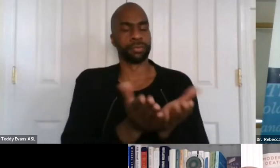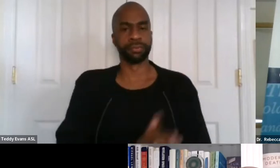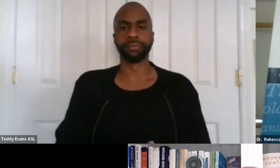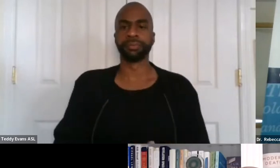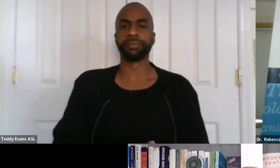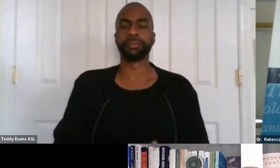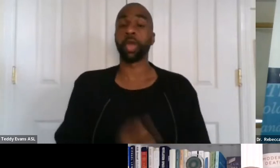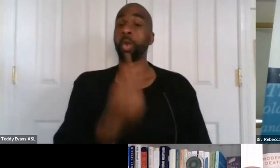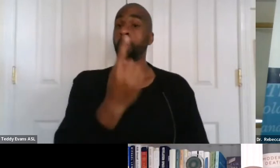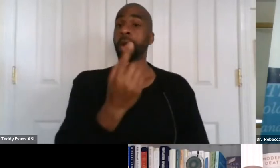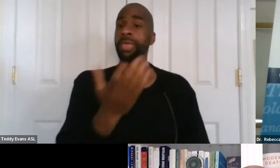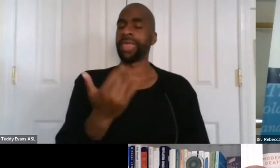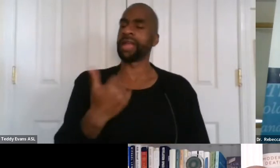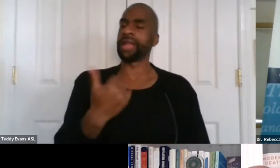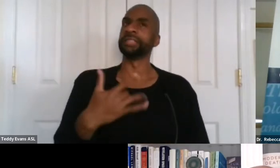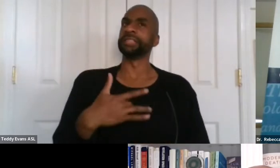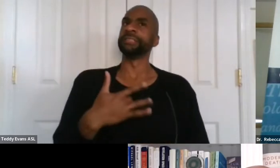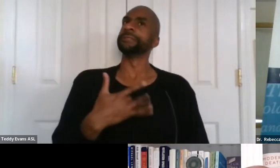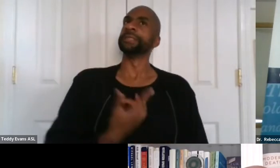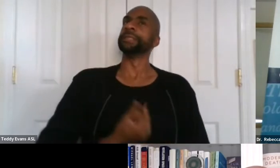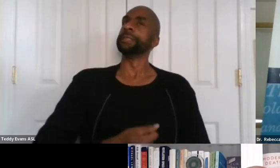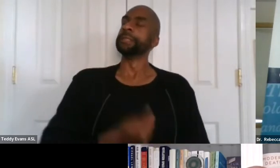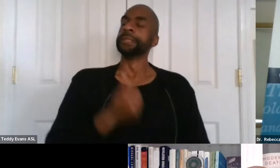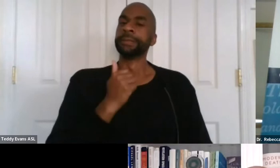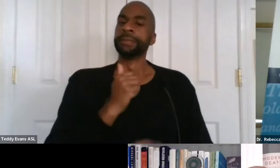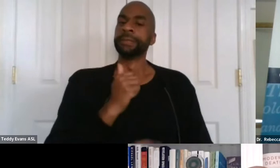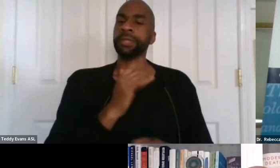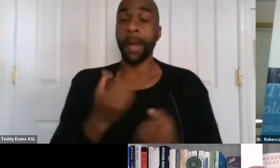feel strongly is that even though for many other things